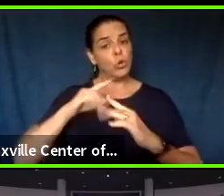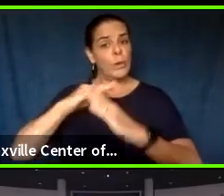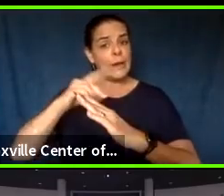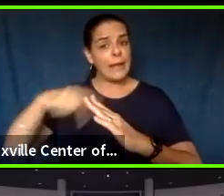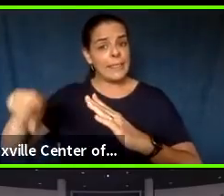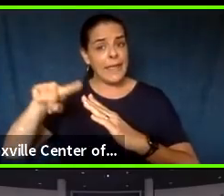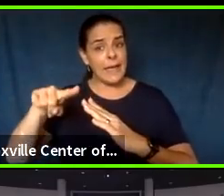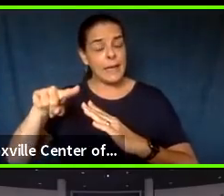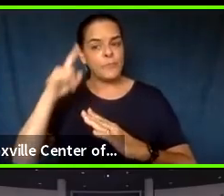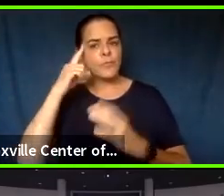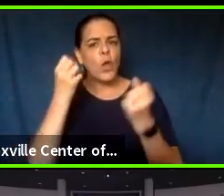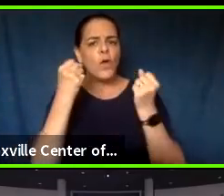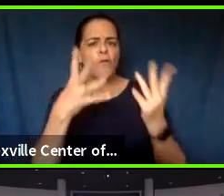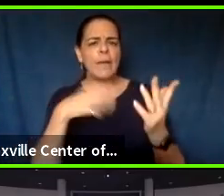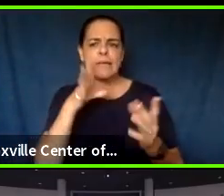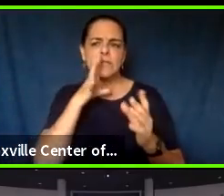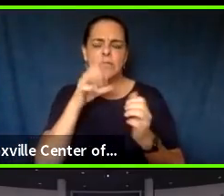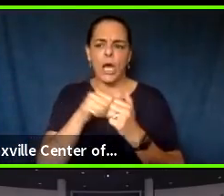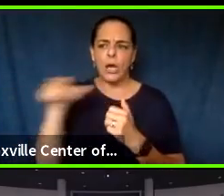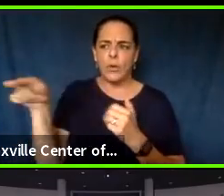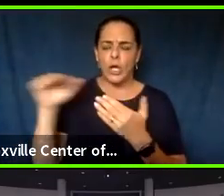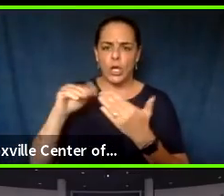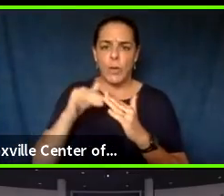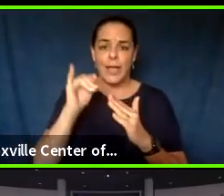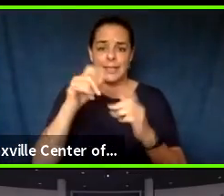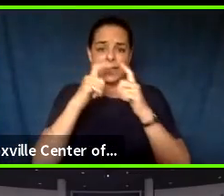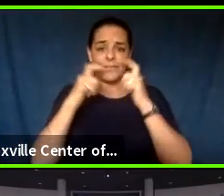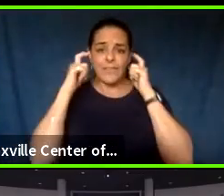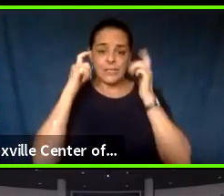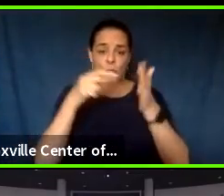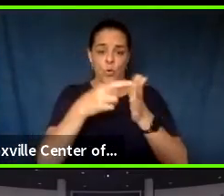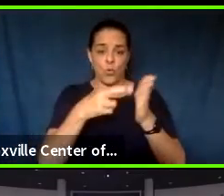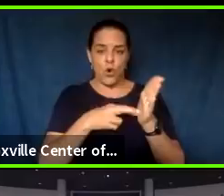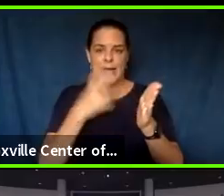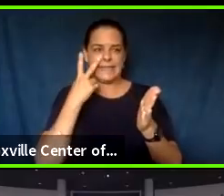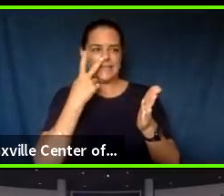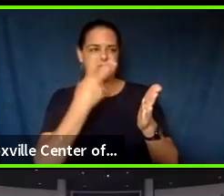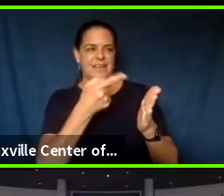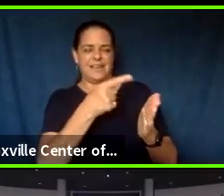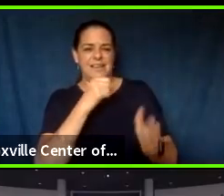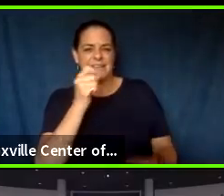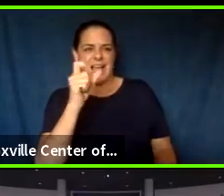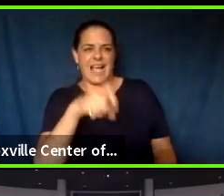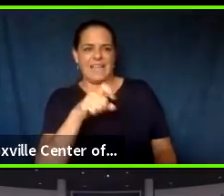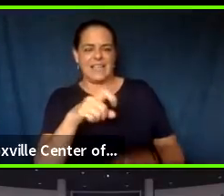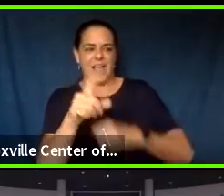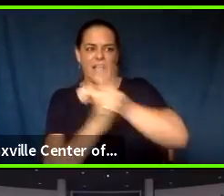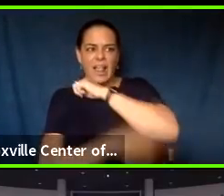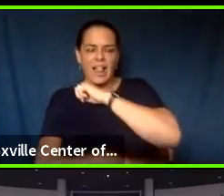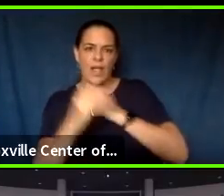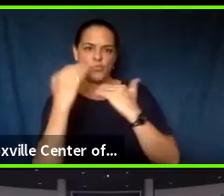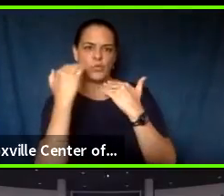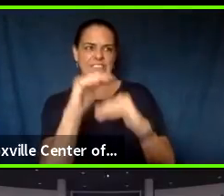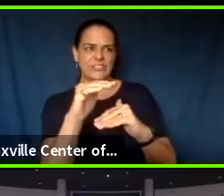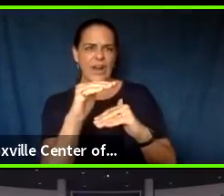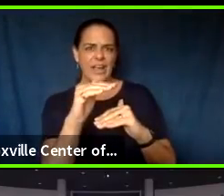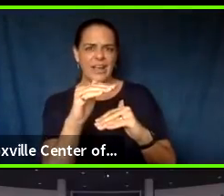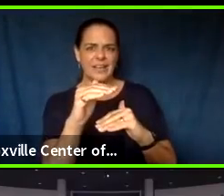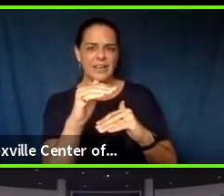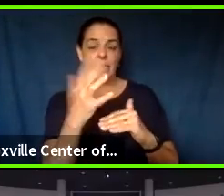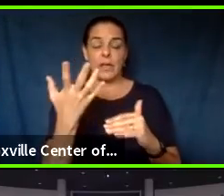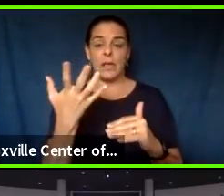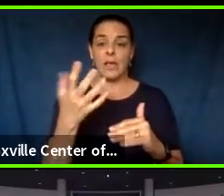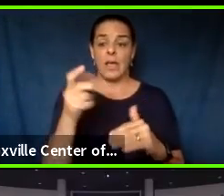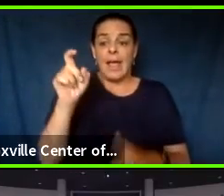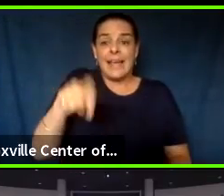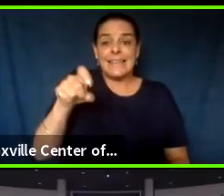I speak to in the community, that the face mask regulation is viewed as an unnecessarily punitive and restrictive measure, the necessity